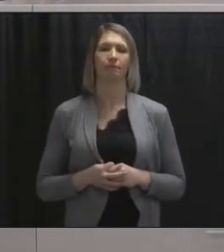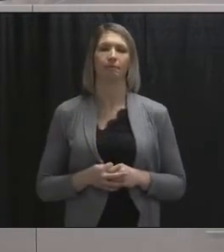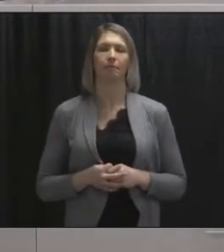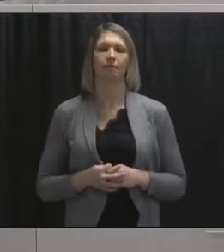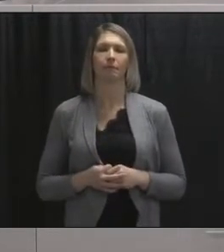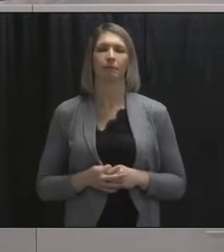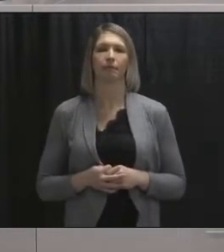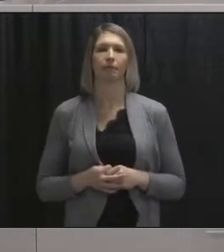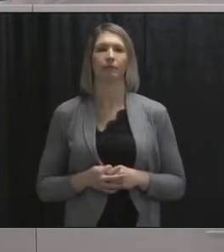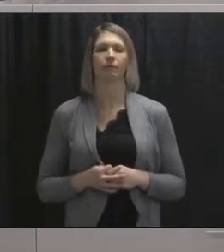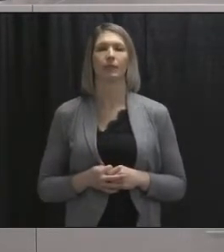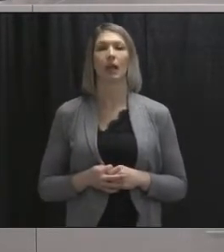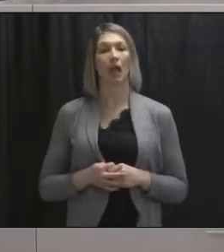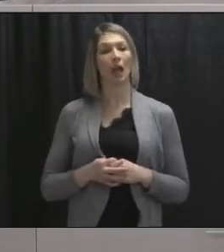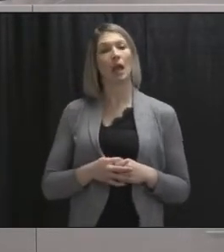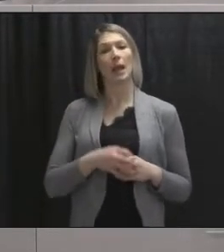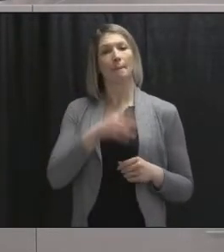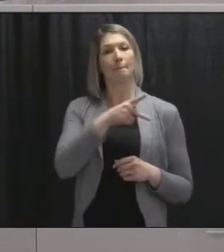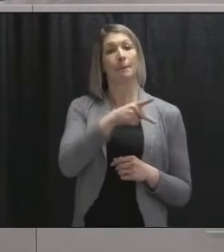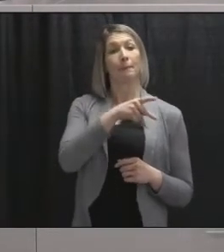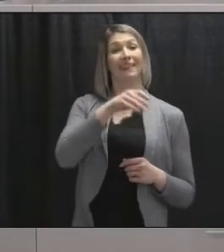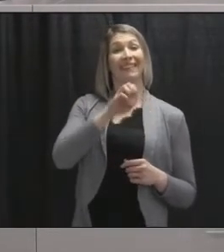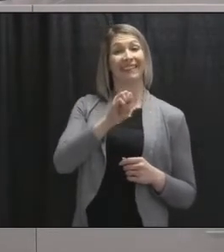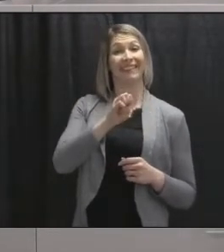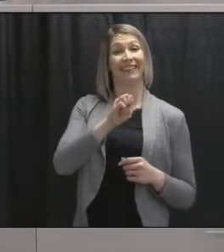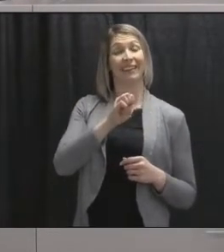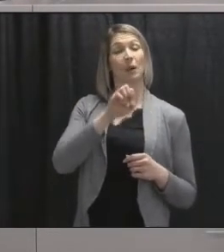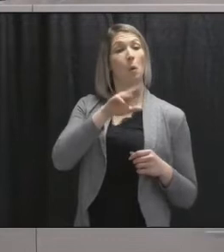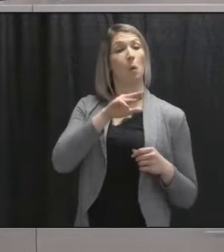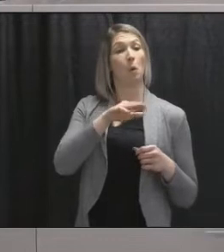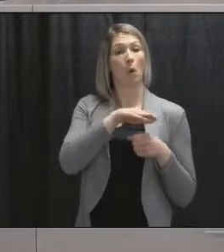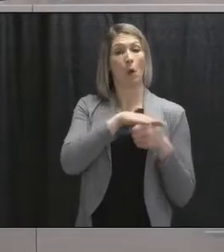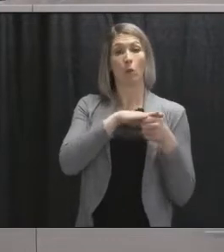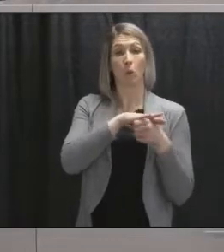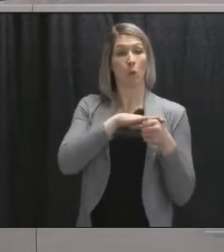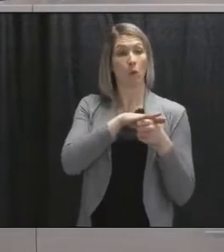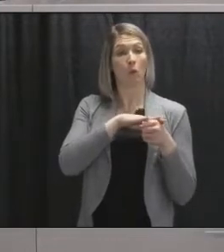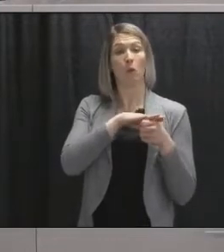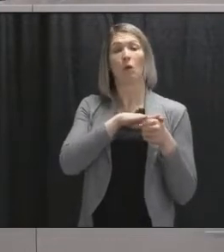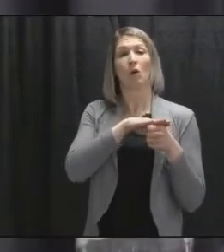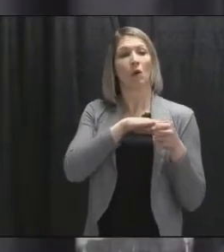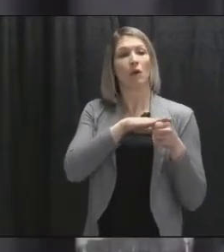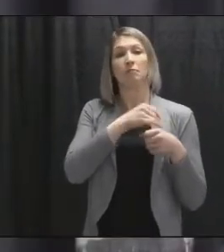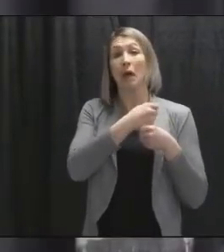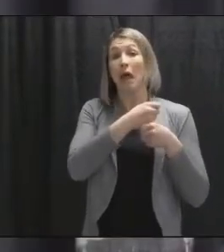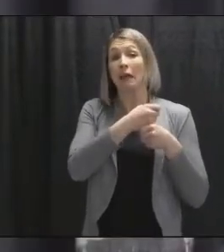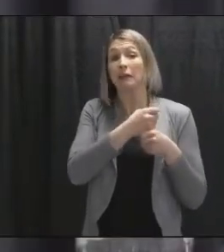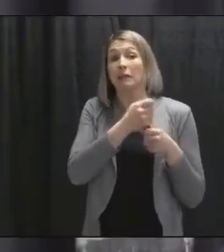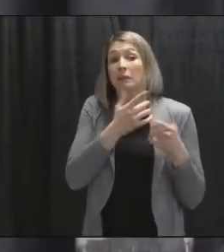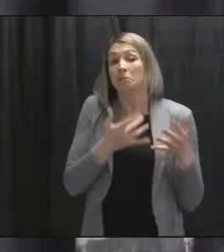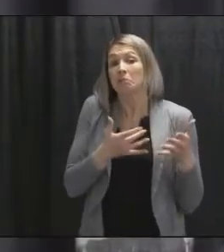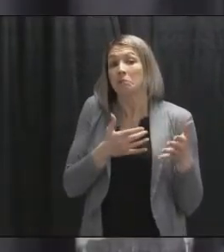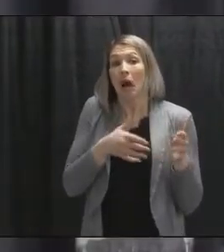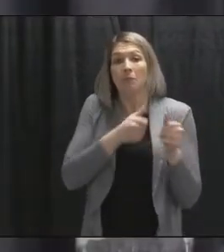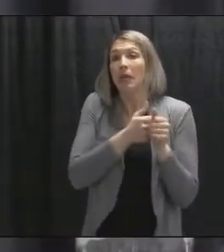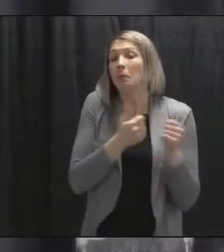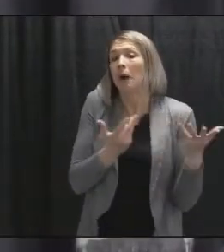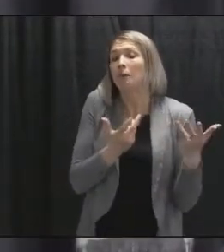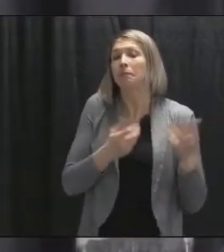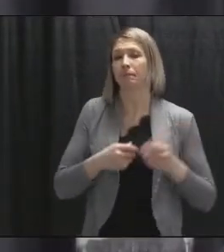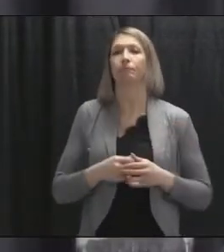our PPE supply and the potential local manufacturing capabilities? There have been updates. We know